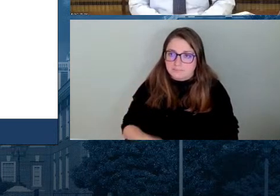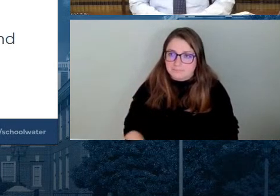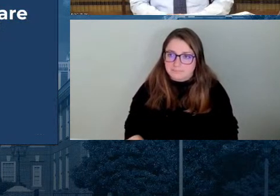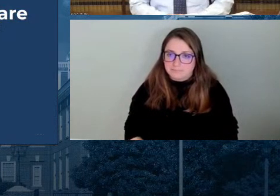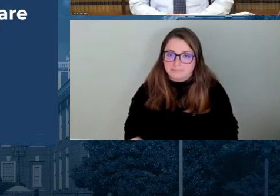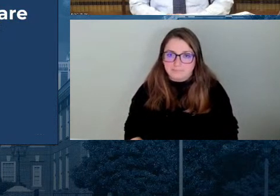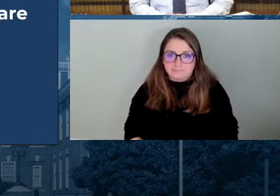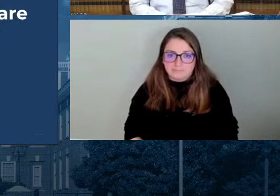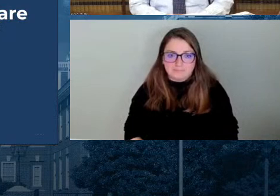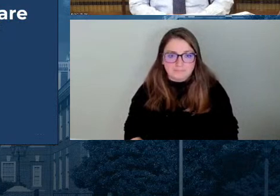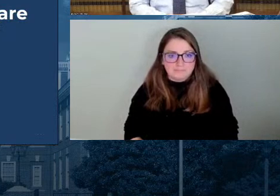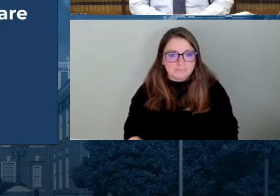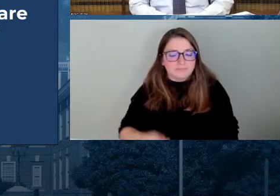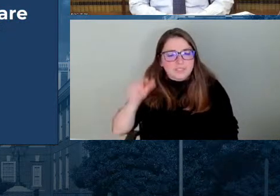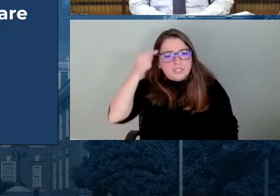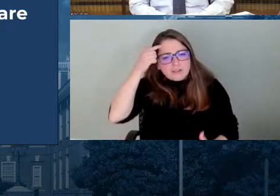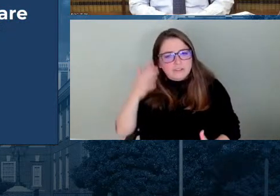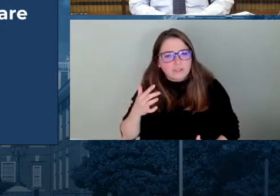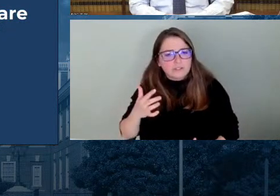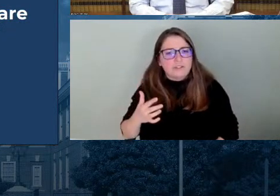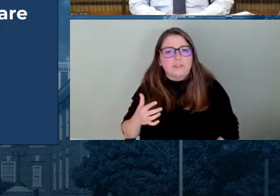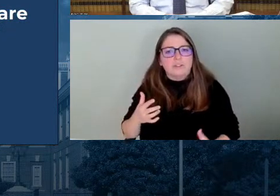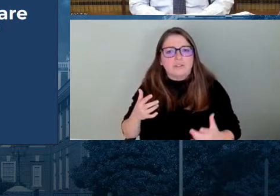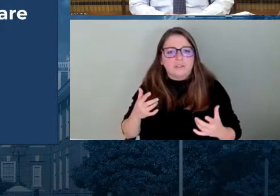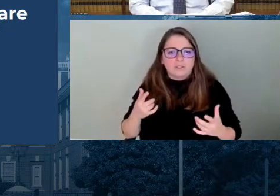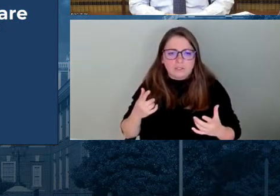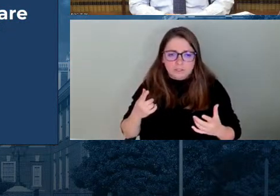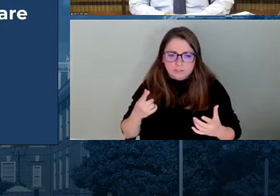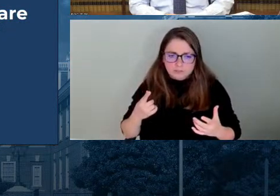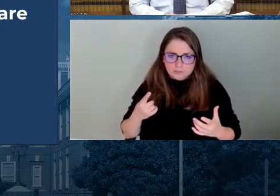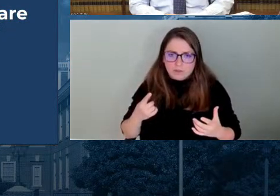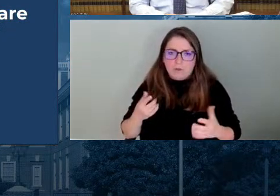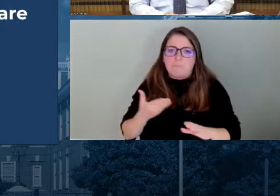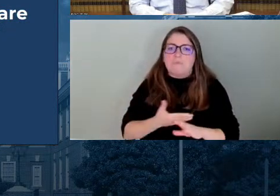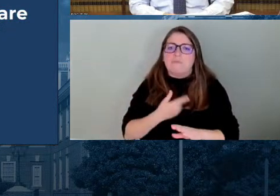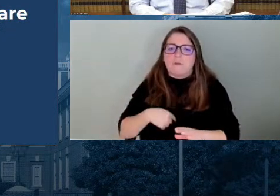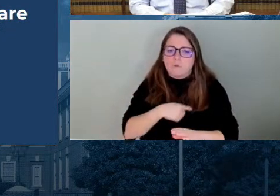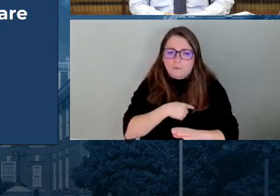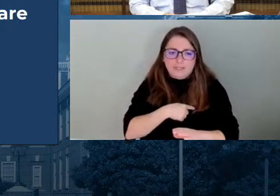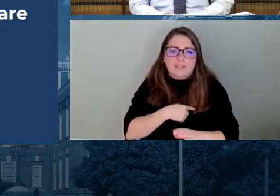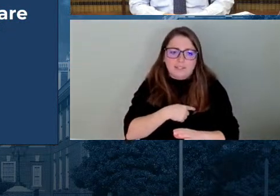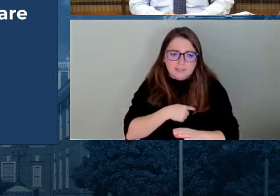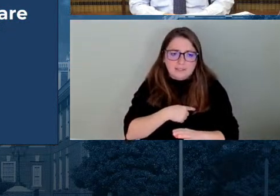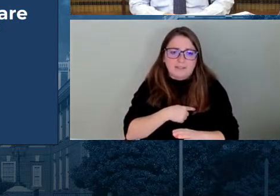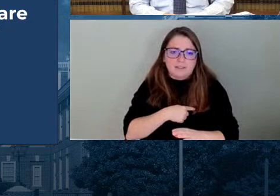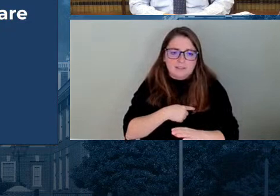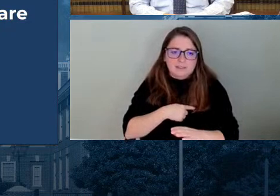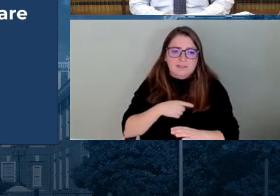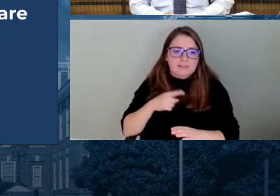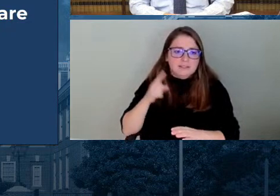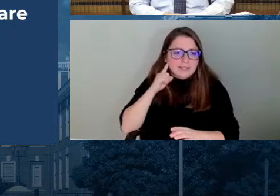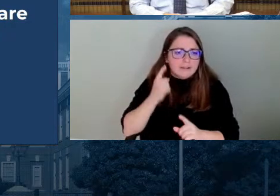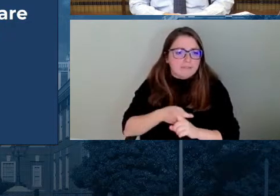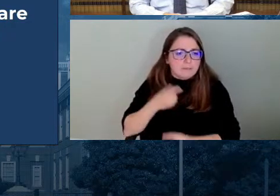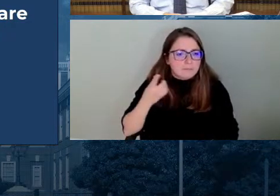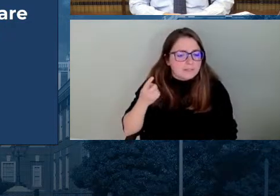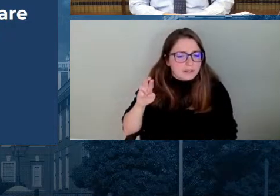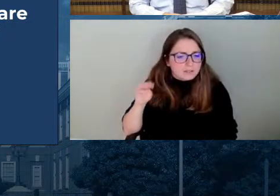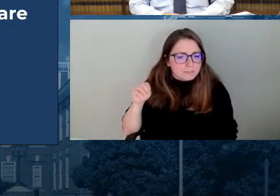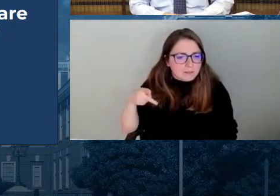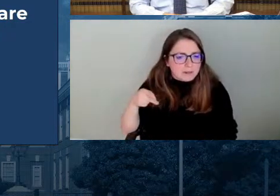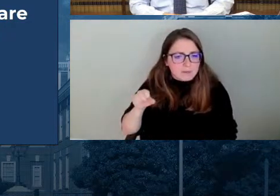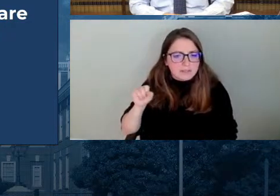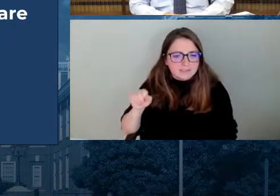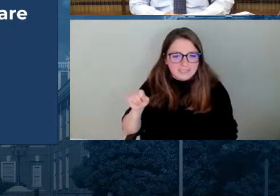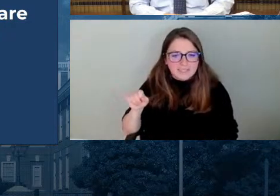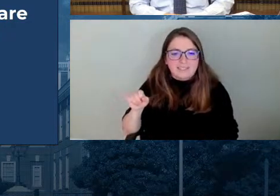Hear from Dr. Posse. I would like to first make sure I'm unmuted. Just want